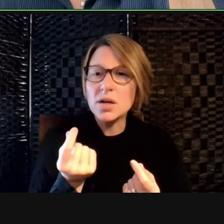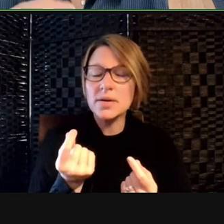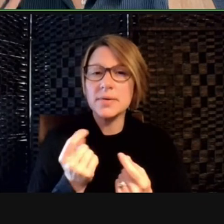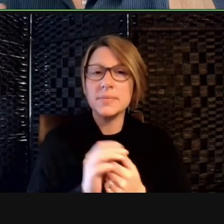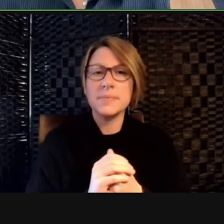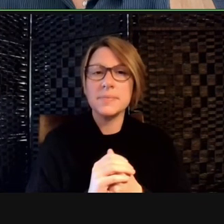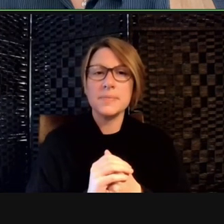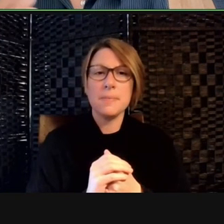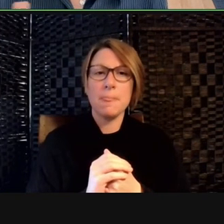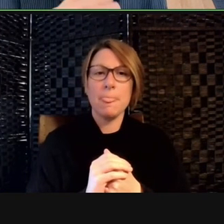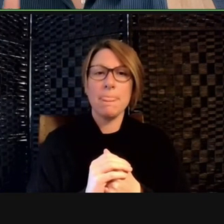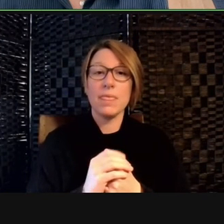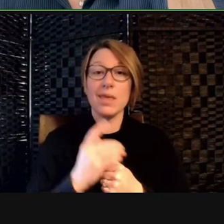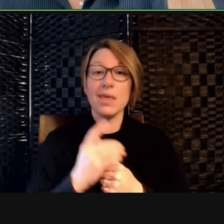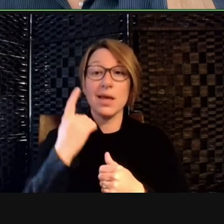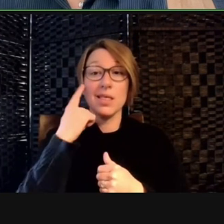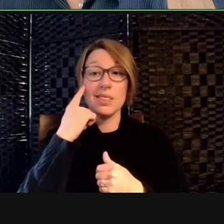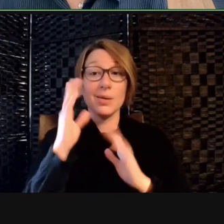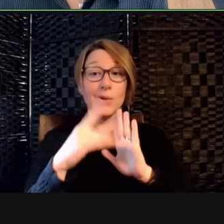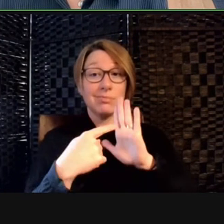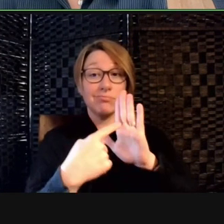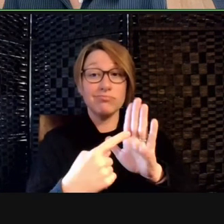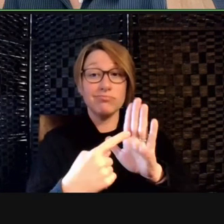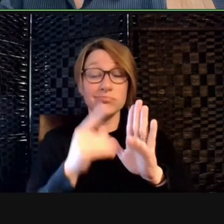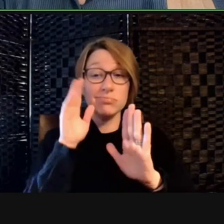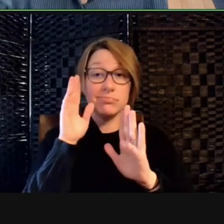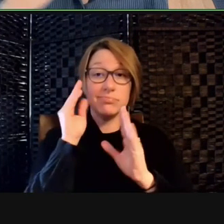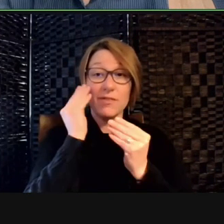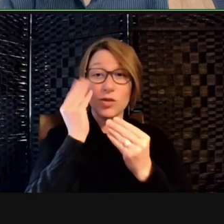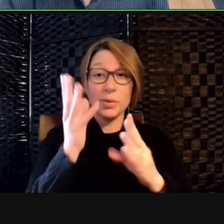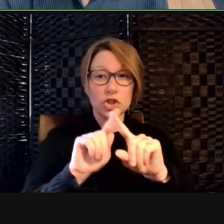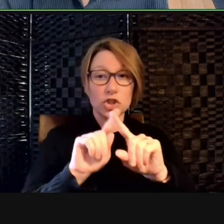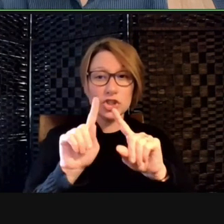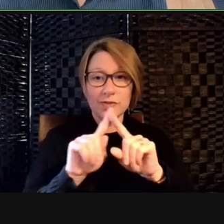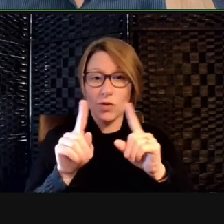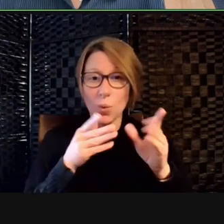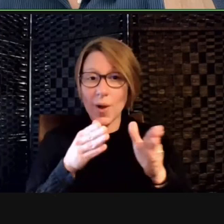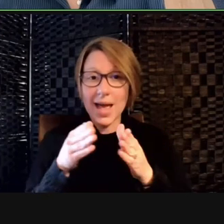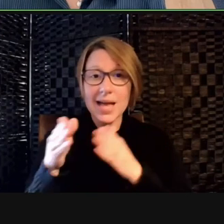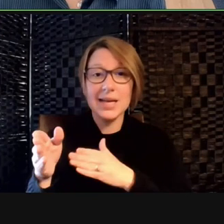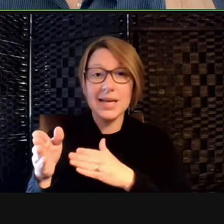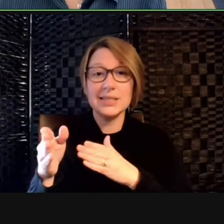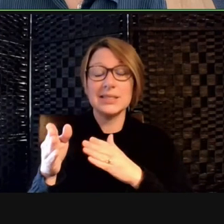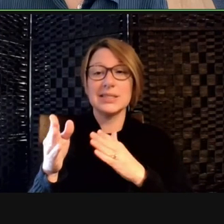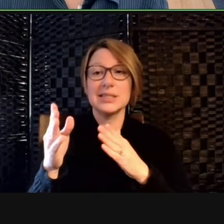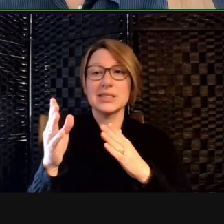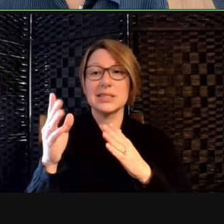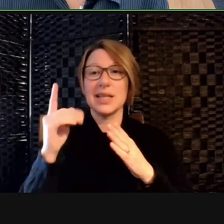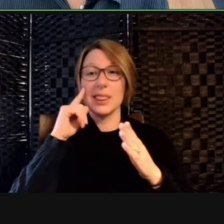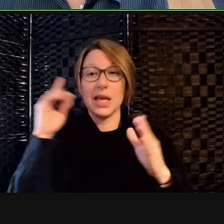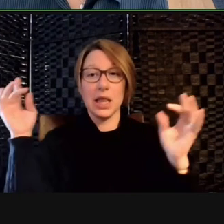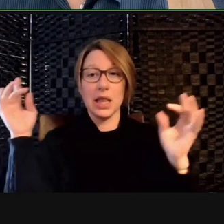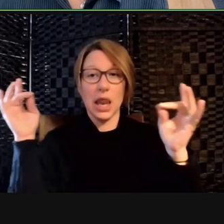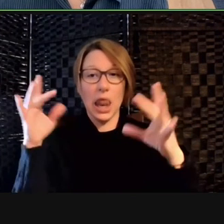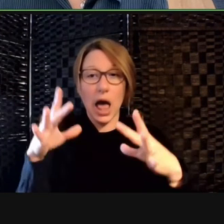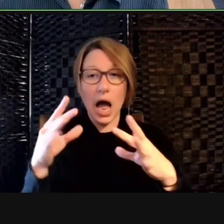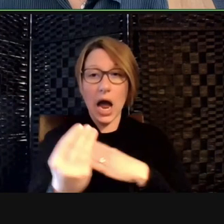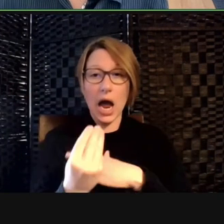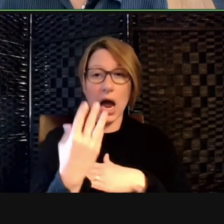Thinking about presenting information in a variety of modes, thinking about auditory and visual clutter and lighting, lots of